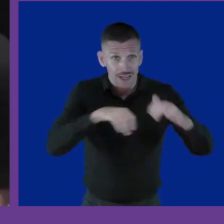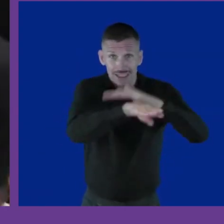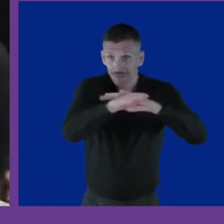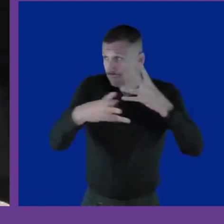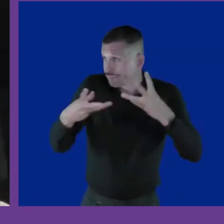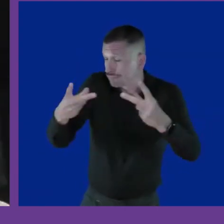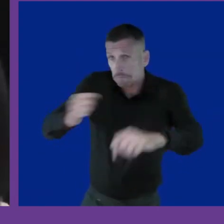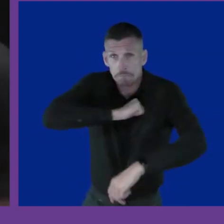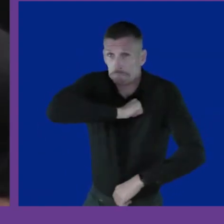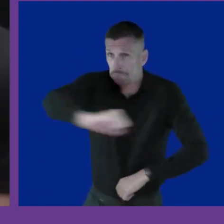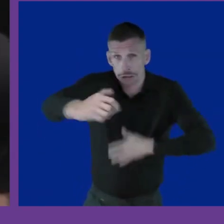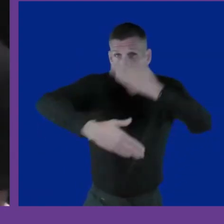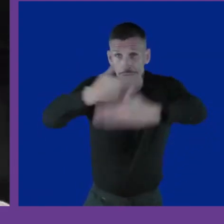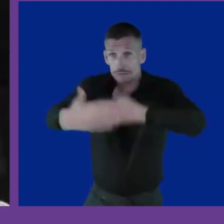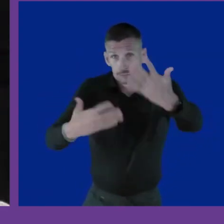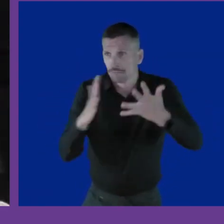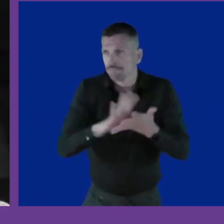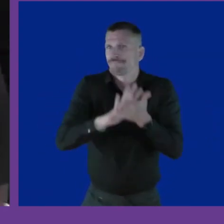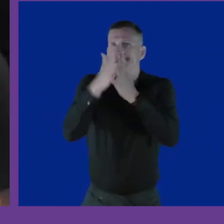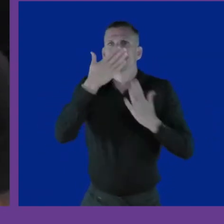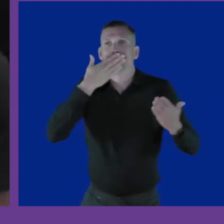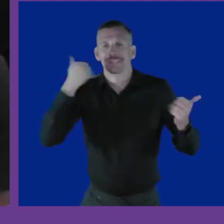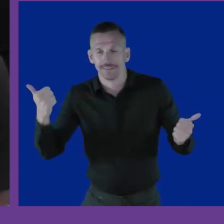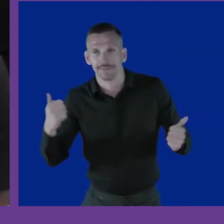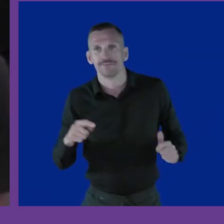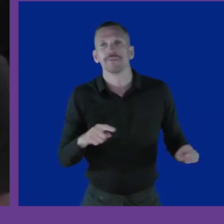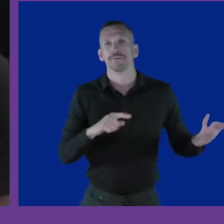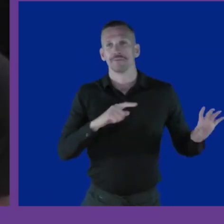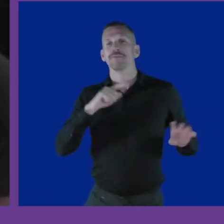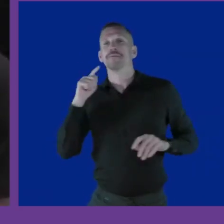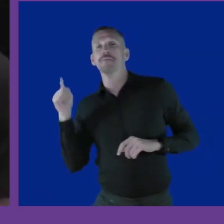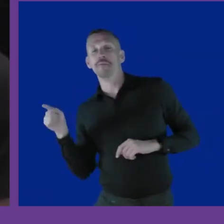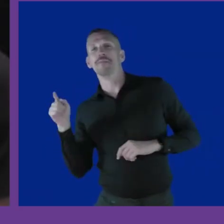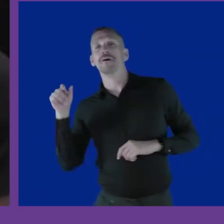Yeah, we've seen a lot of interest lately making things accessible, so that's a